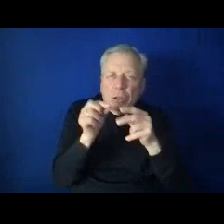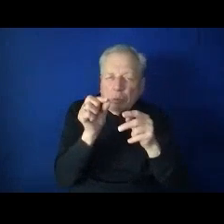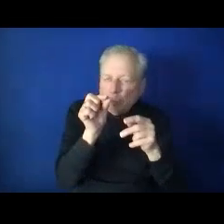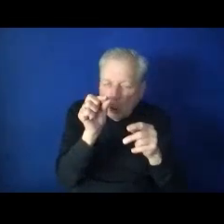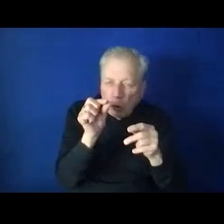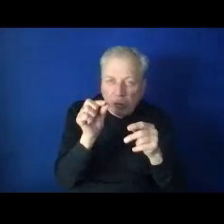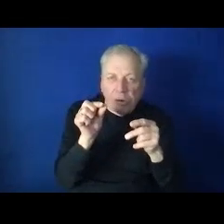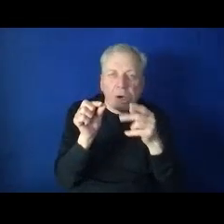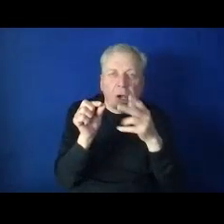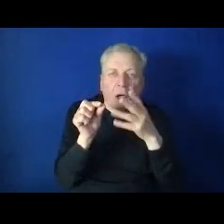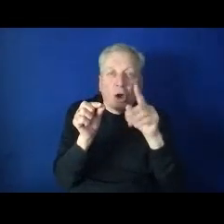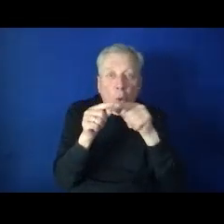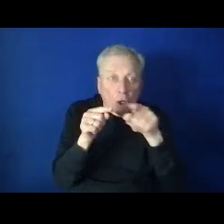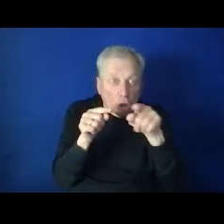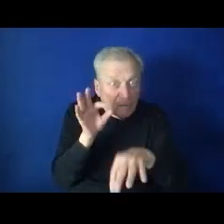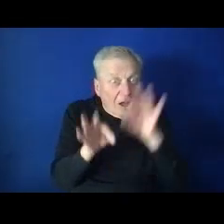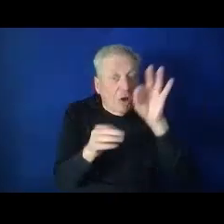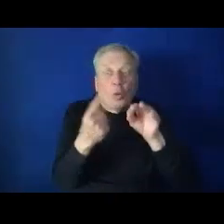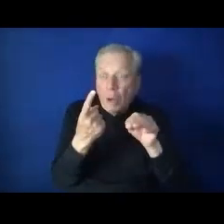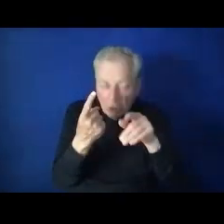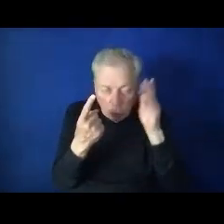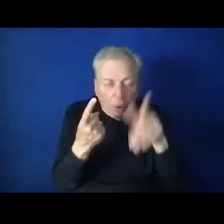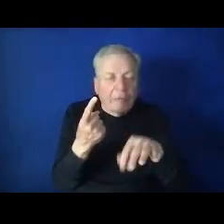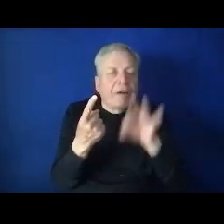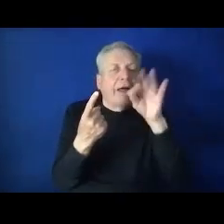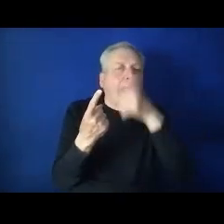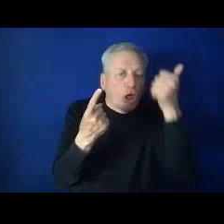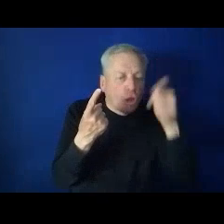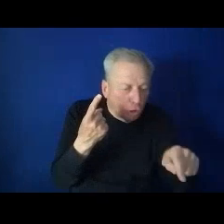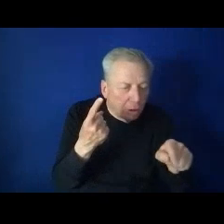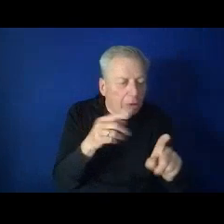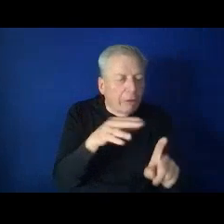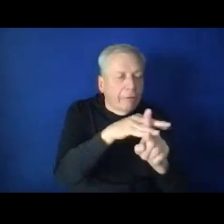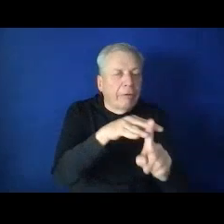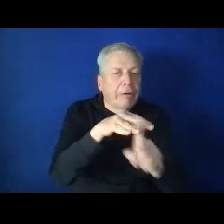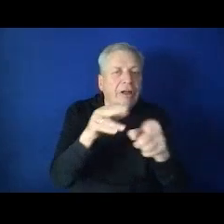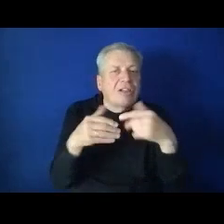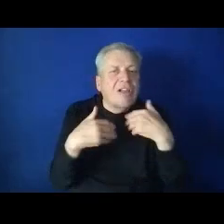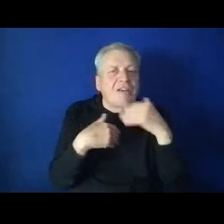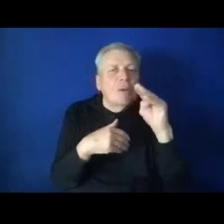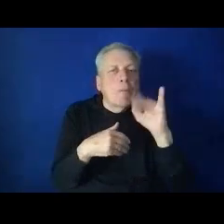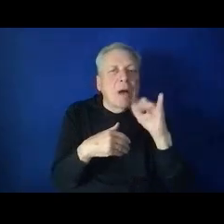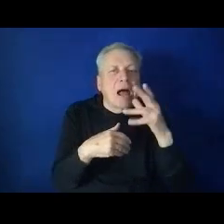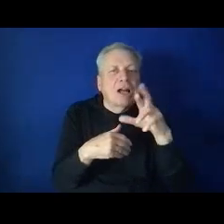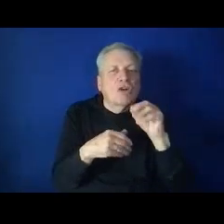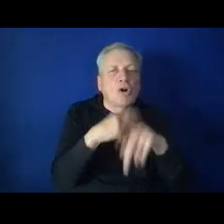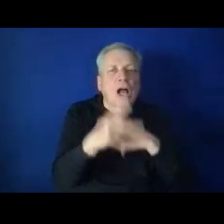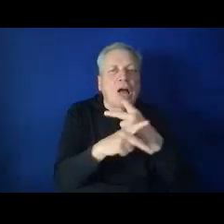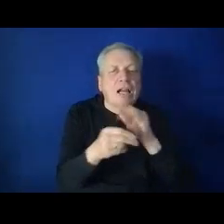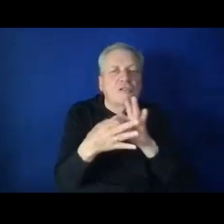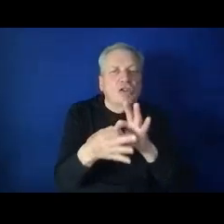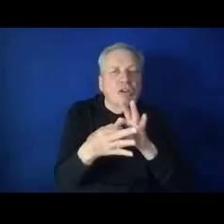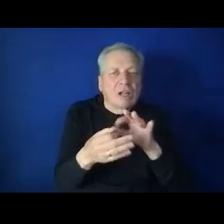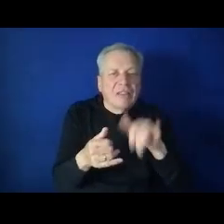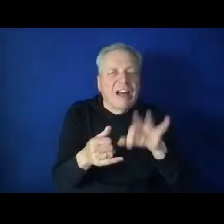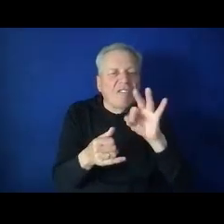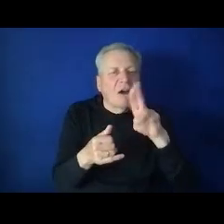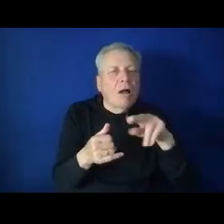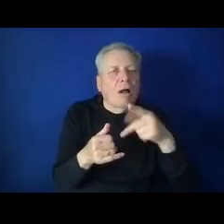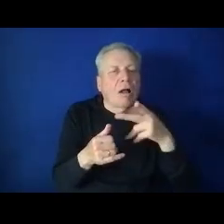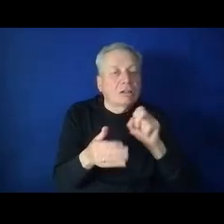And usually when you find one, you find another one. They have a mycorrhizal relationship with the fungus that allows them to